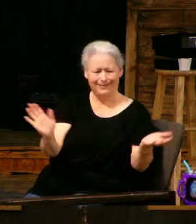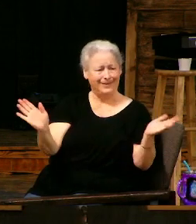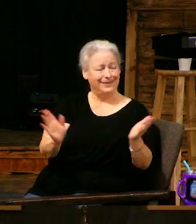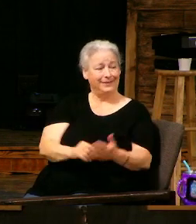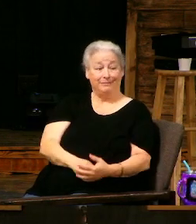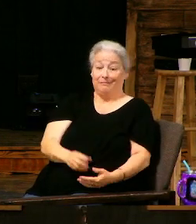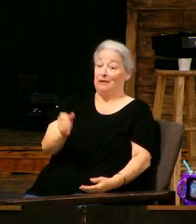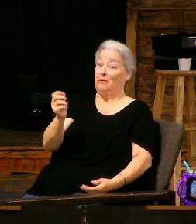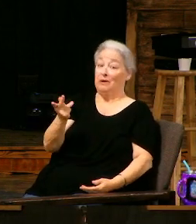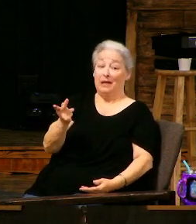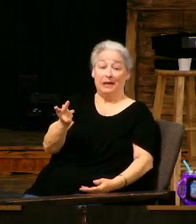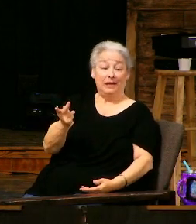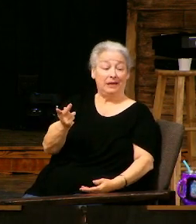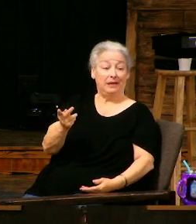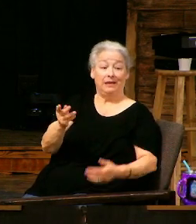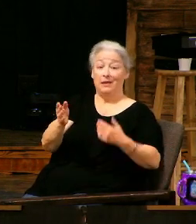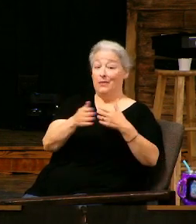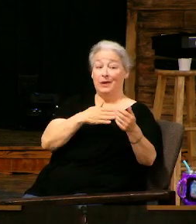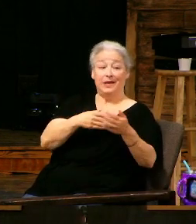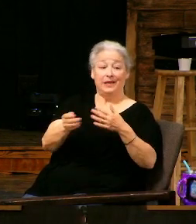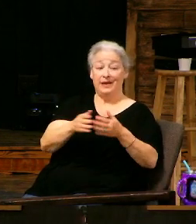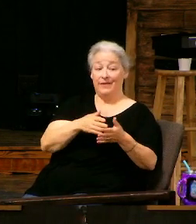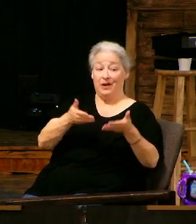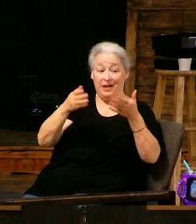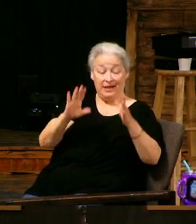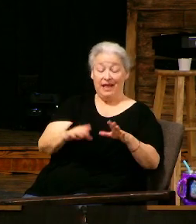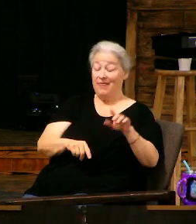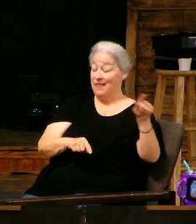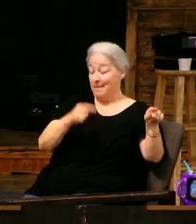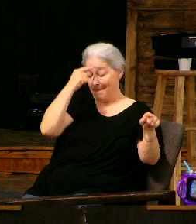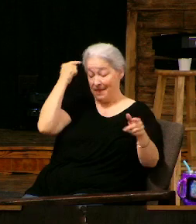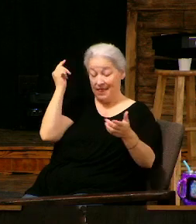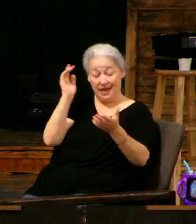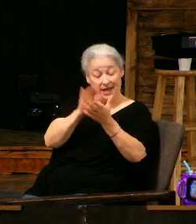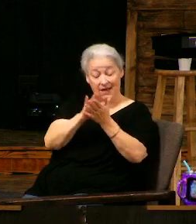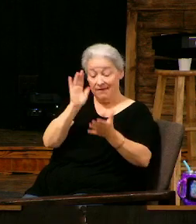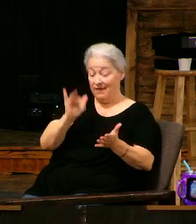That's what they believe. I'm going to let them ride along with it.